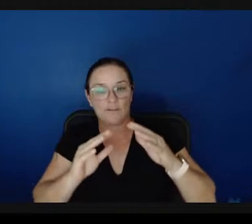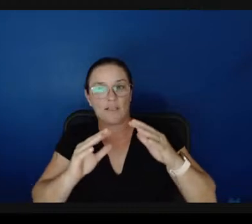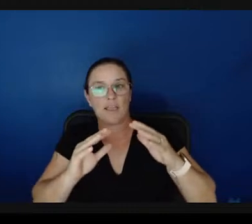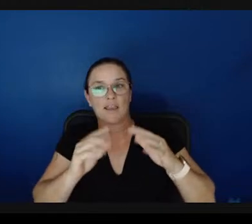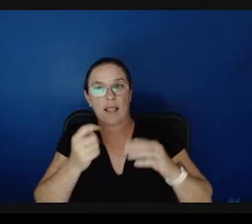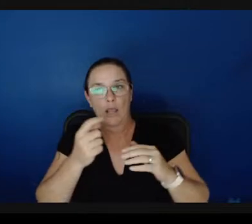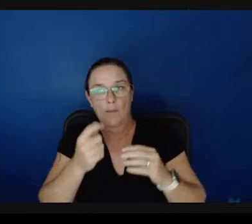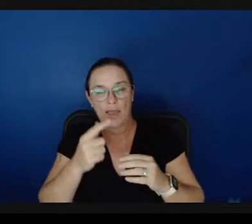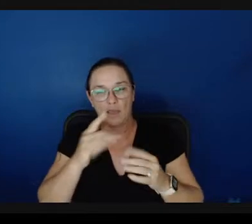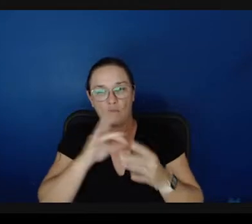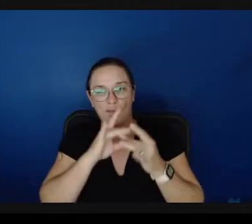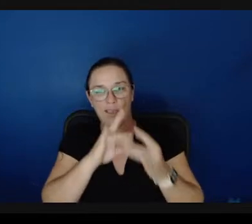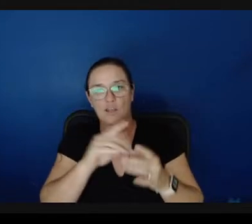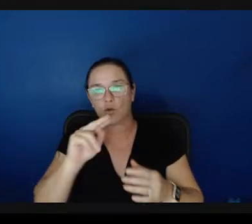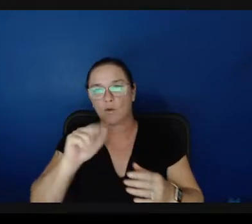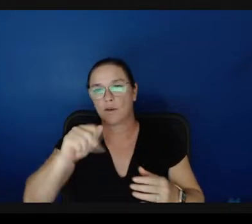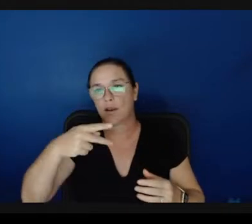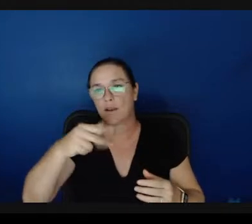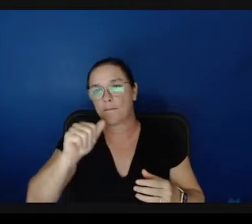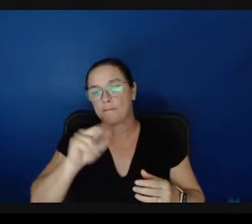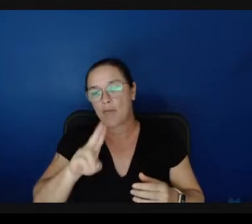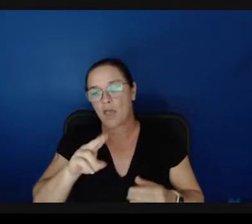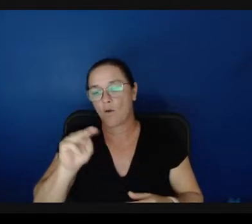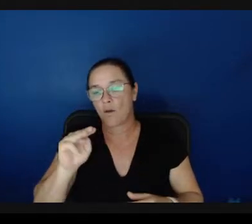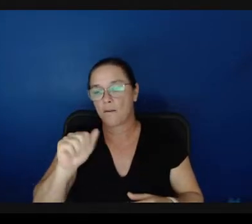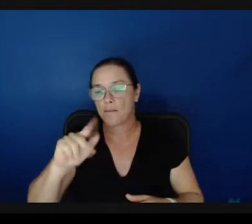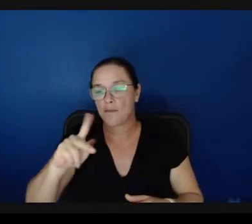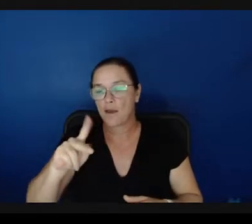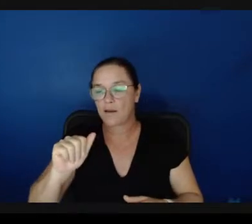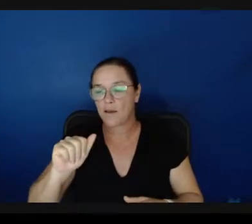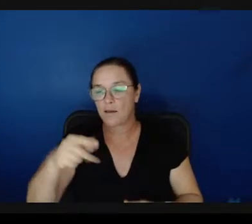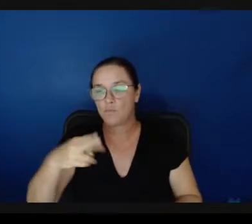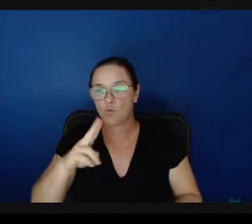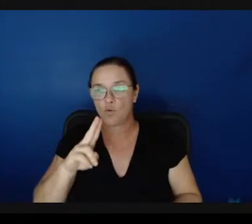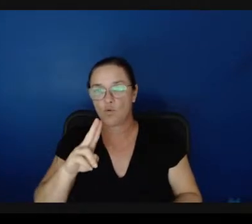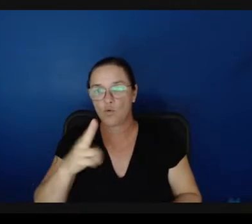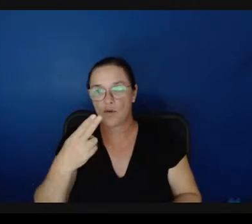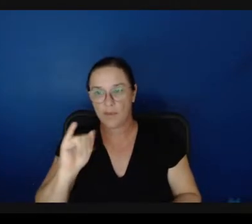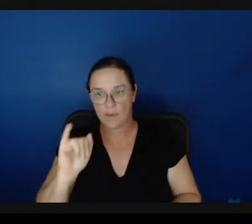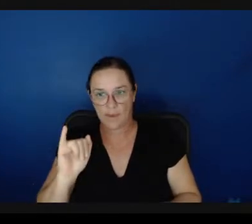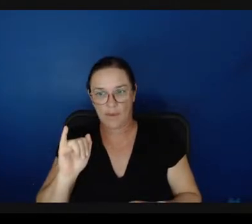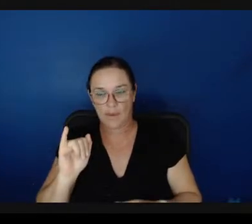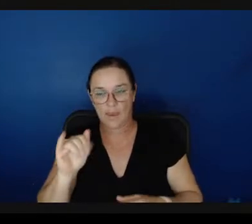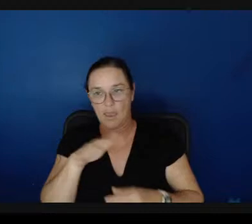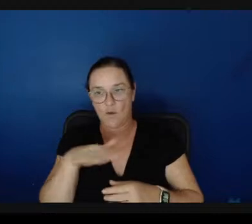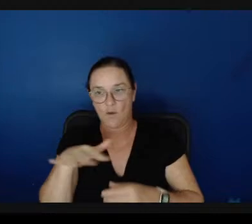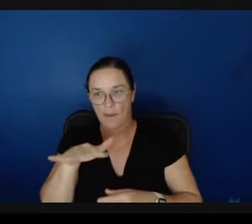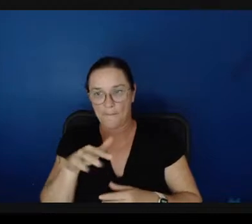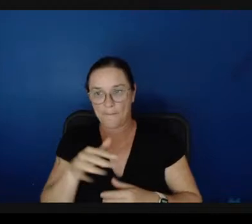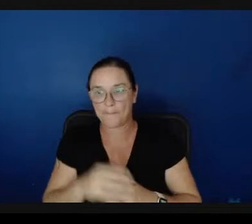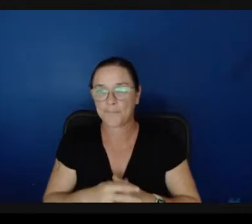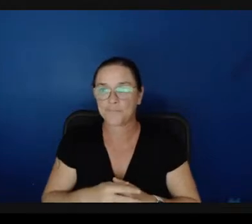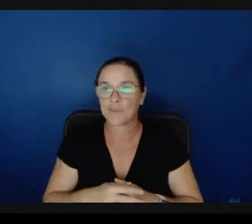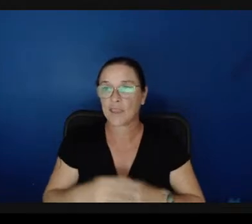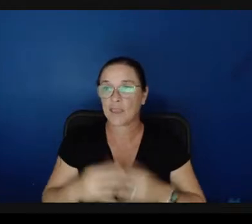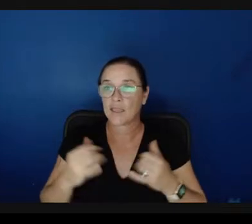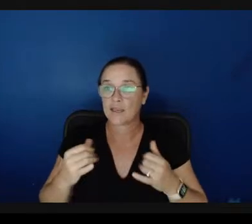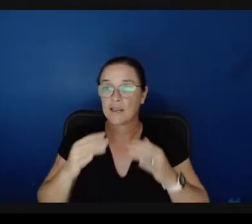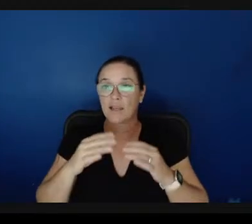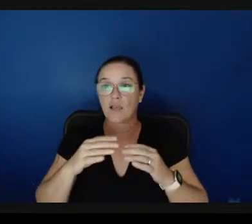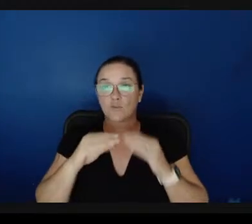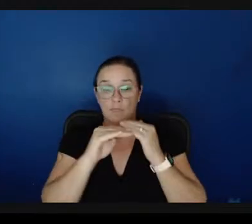Makapui reservoir recently. However, that was stabilized previous week, and this past week is actually